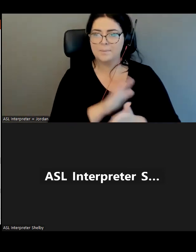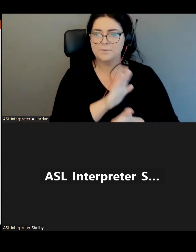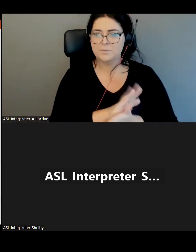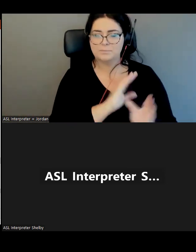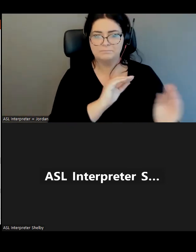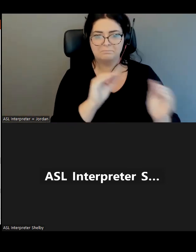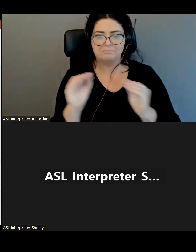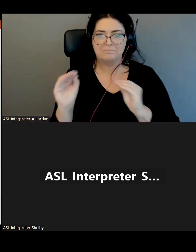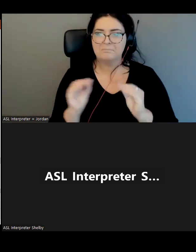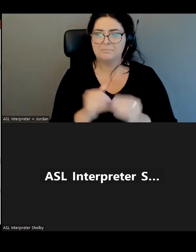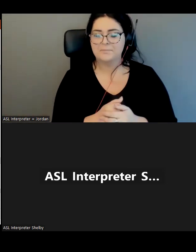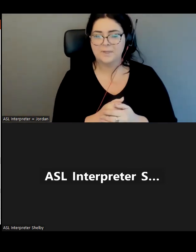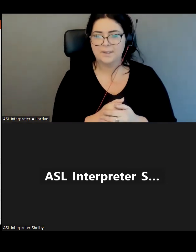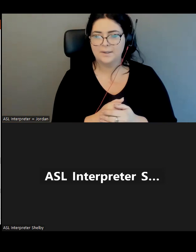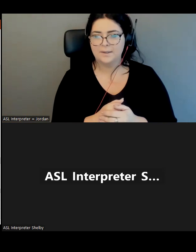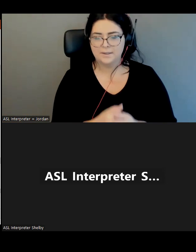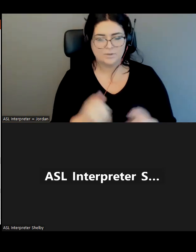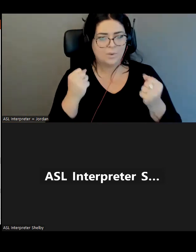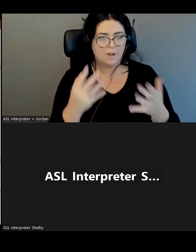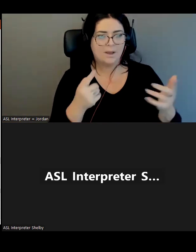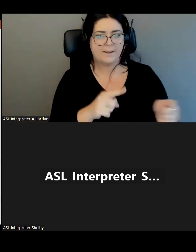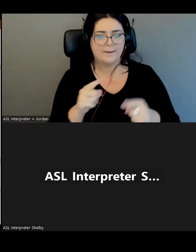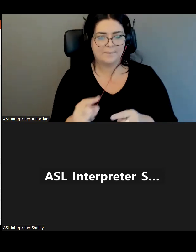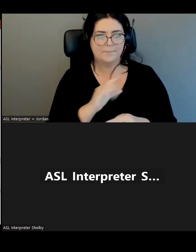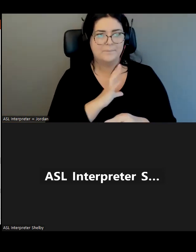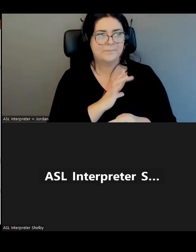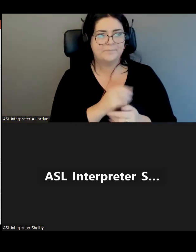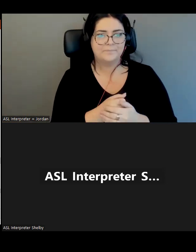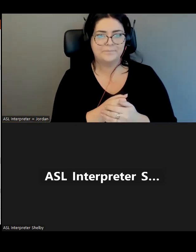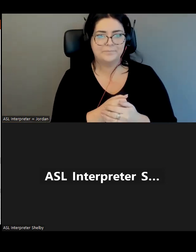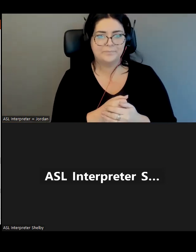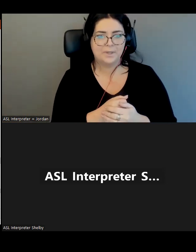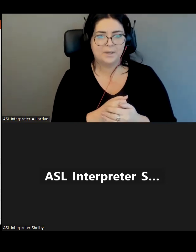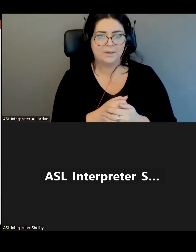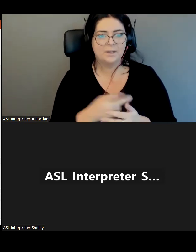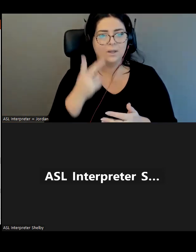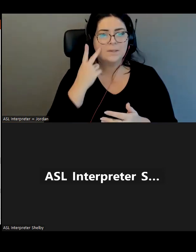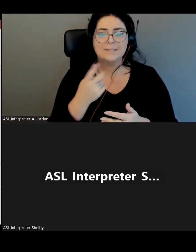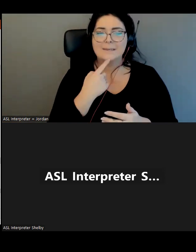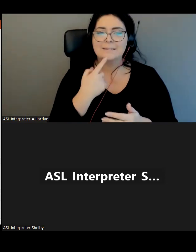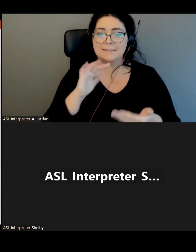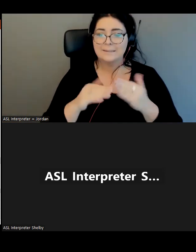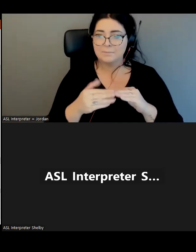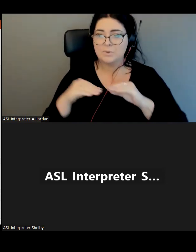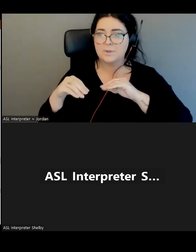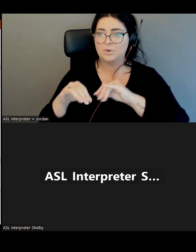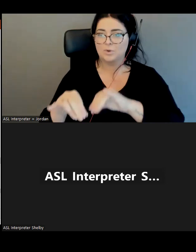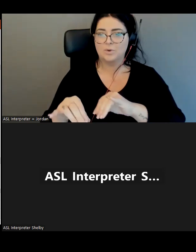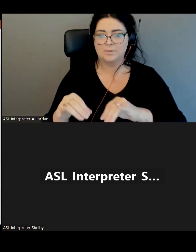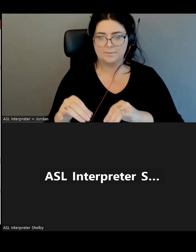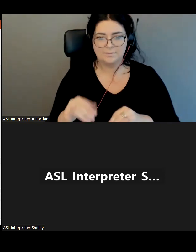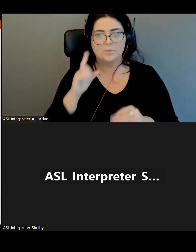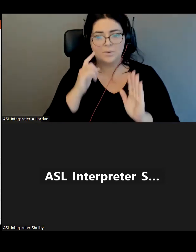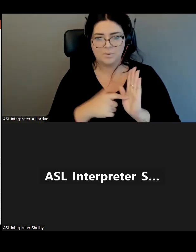schools as well. So a lot of those things are happening. We even see it, and I mentioned community gardens. We do see that with our community